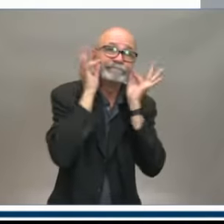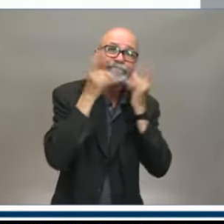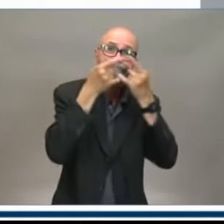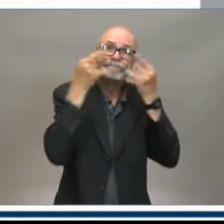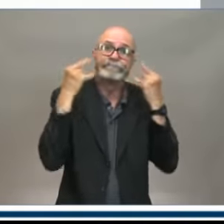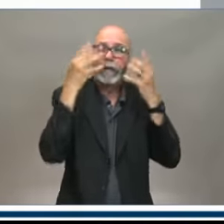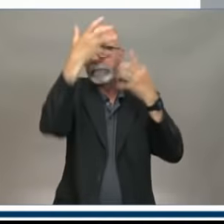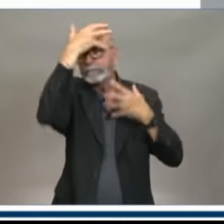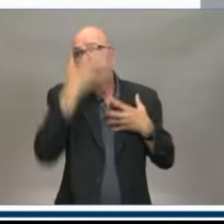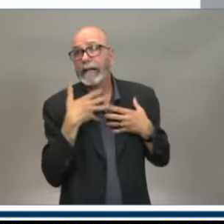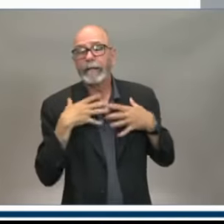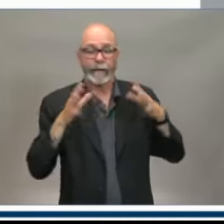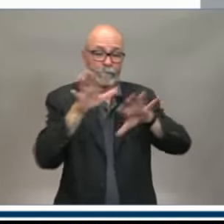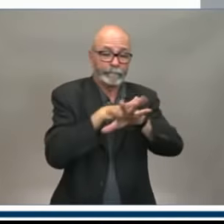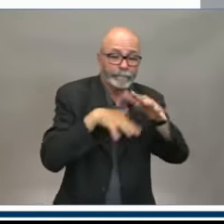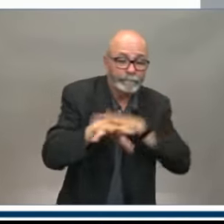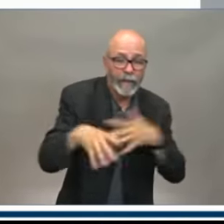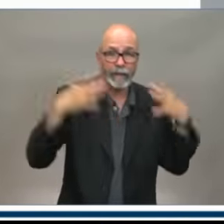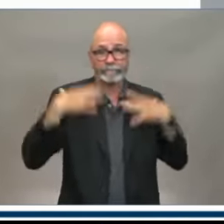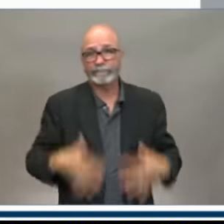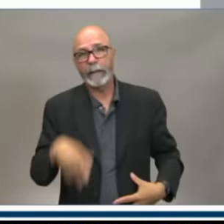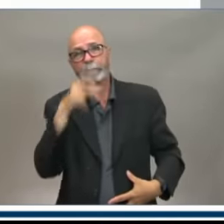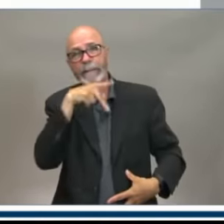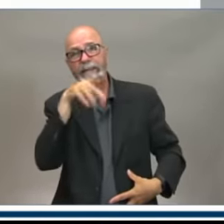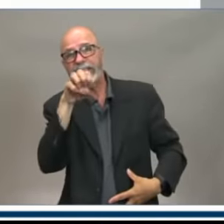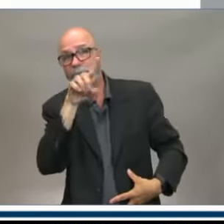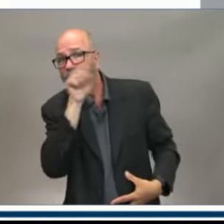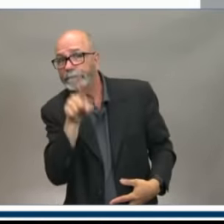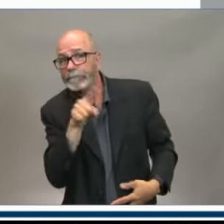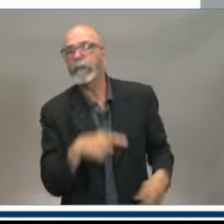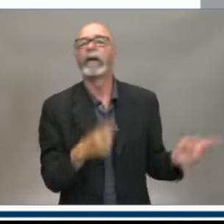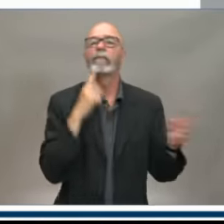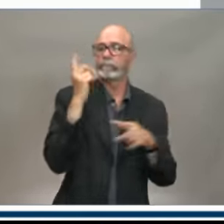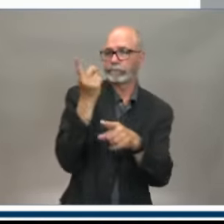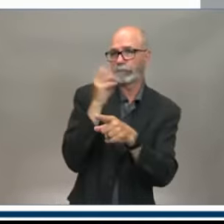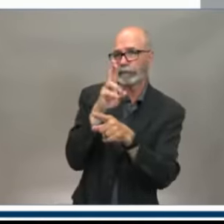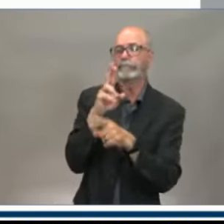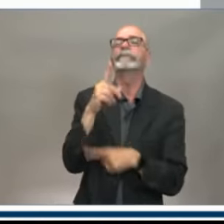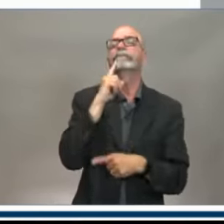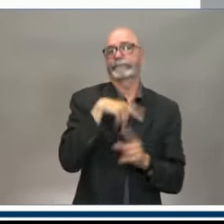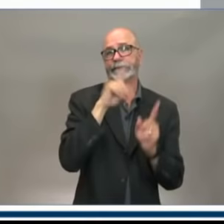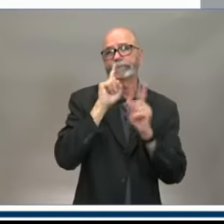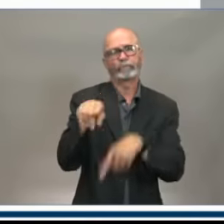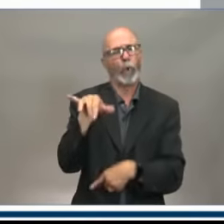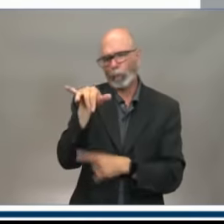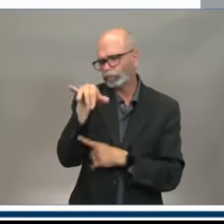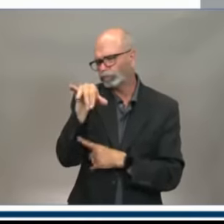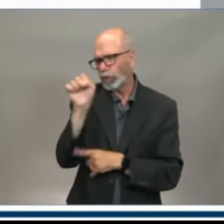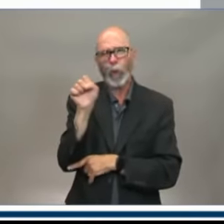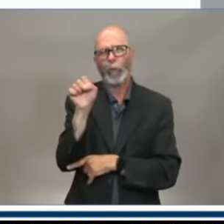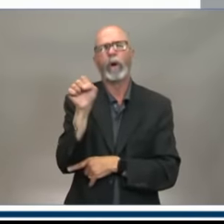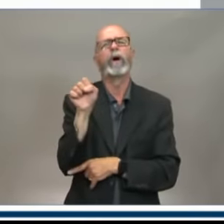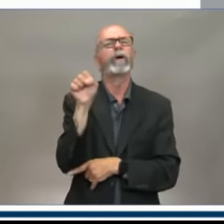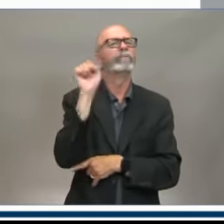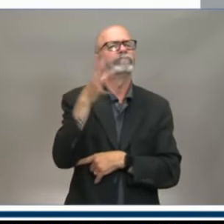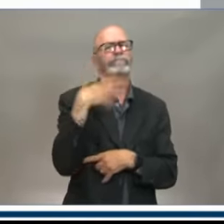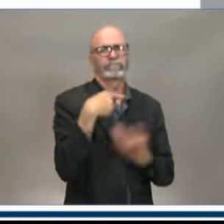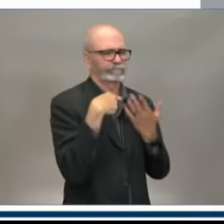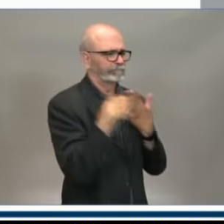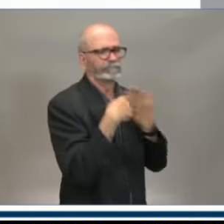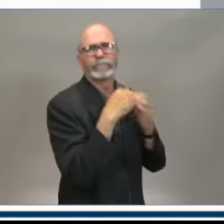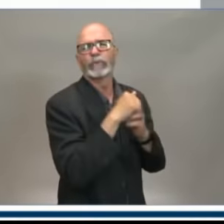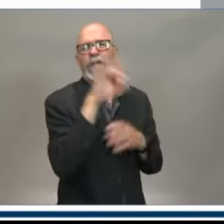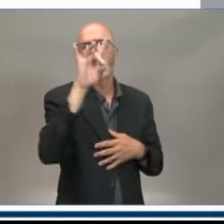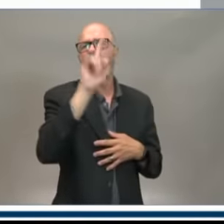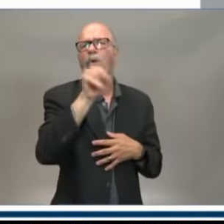So we before we even did this, we've been working on this for a week or more with 811 to make sure, and they're very comfortable with their